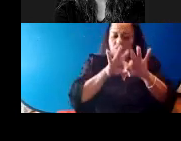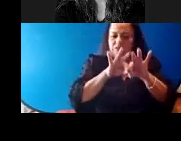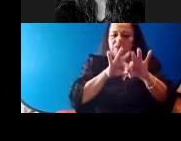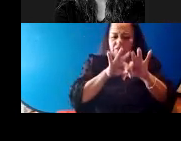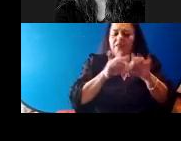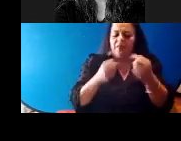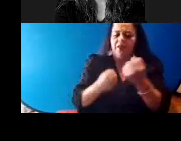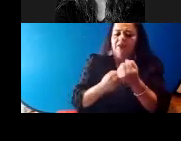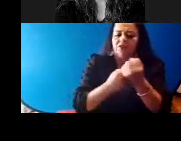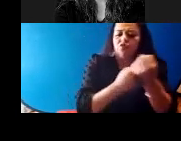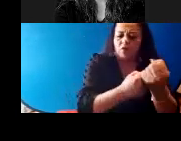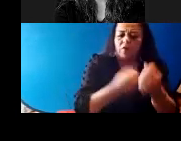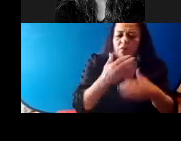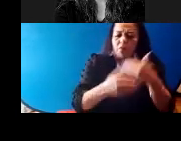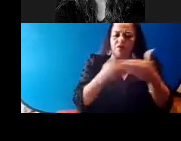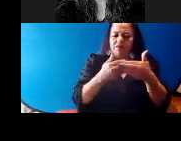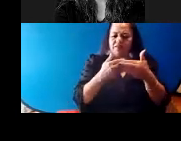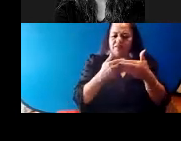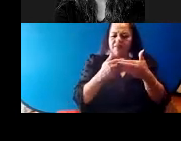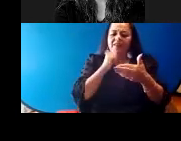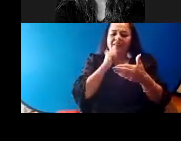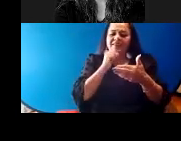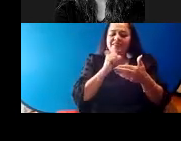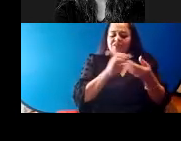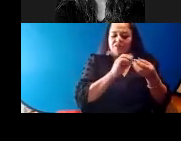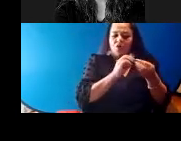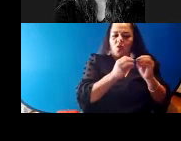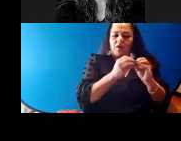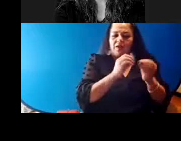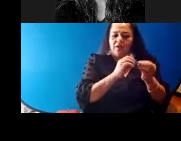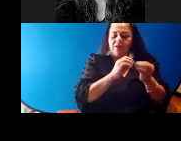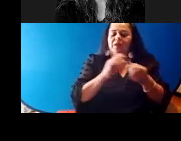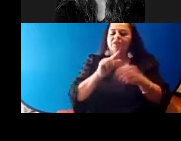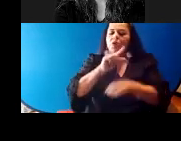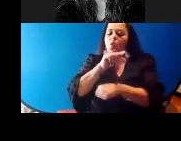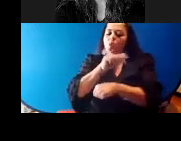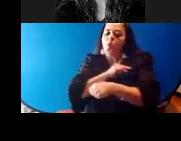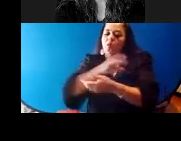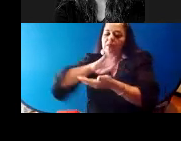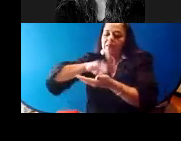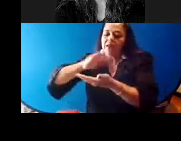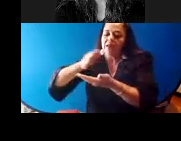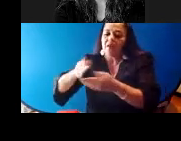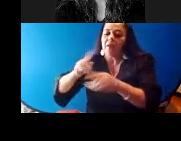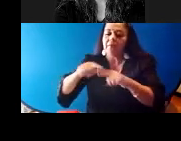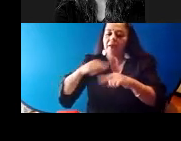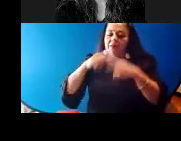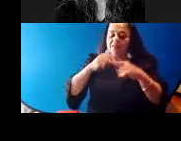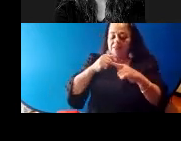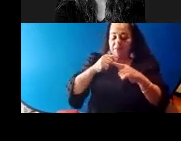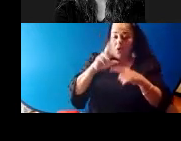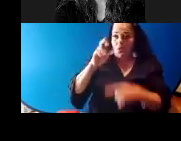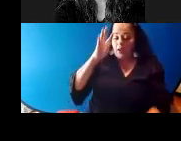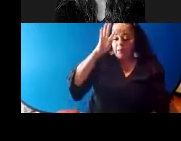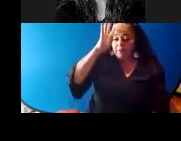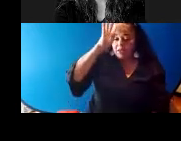is qualitative and quantitative, not just quantitative, right? And it really is about reimagining a cross-system and